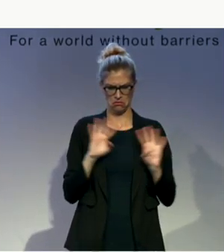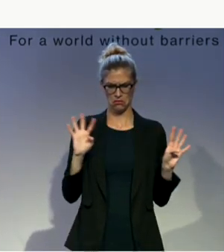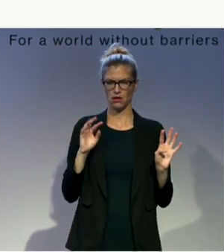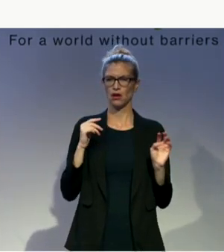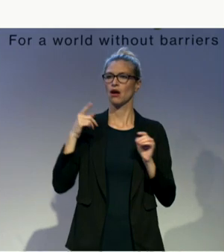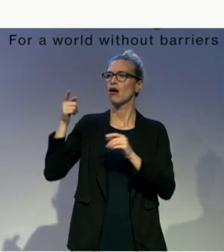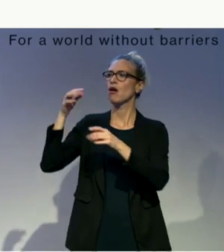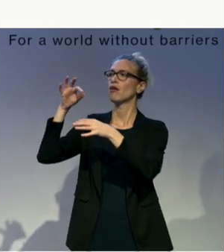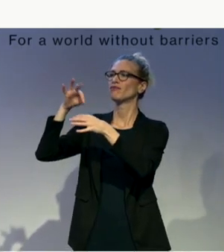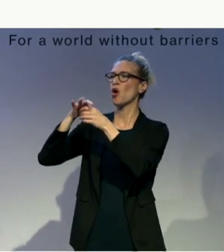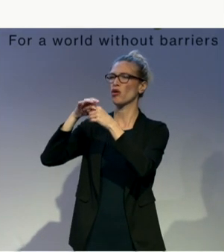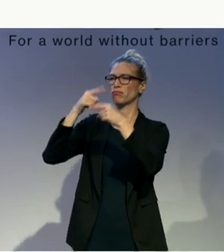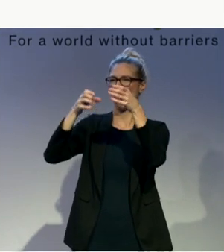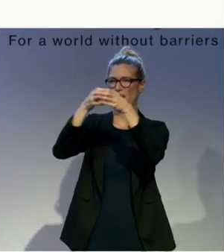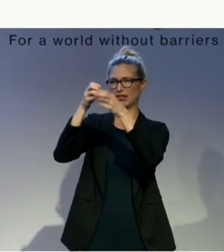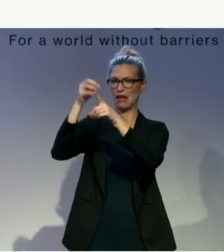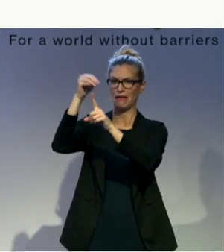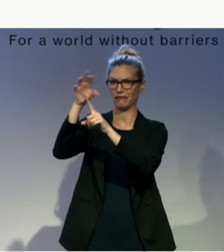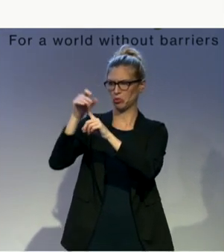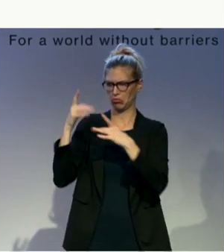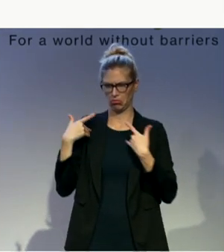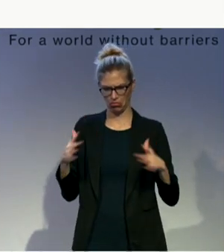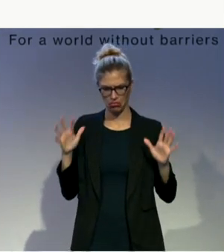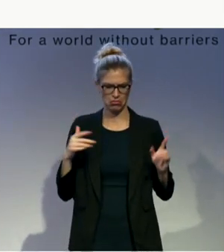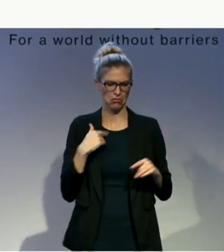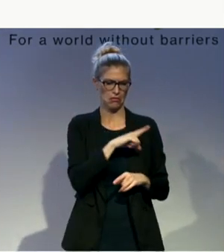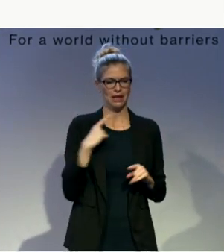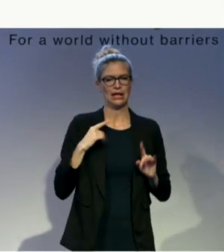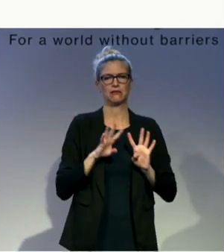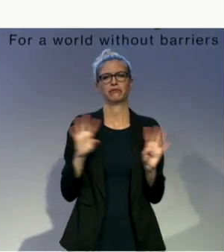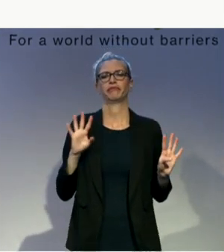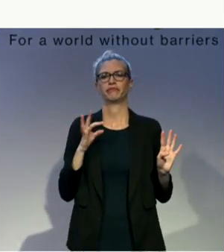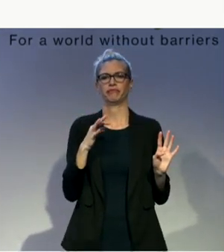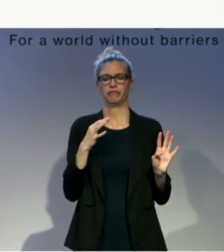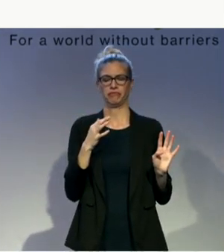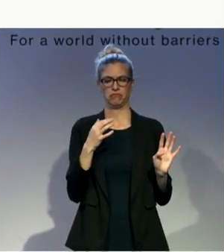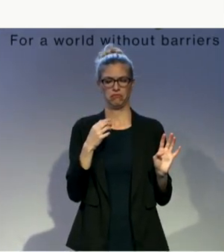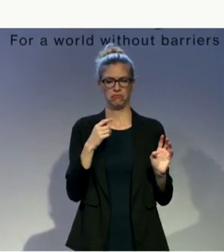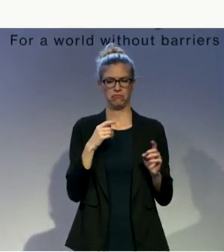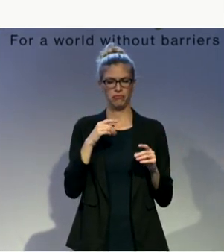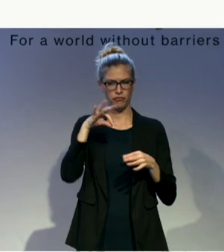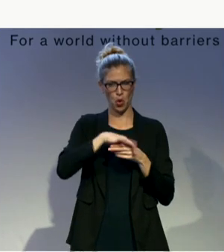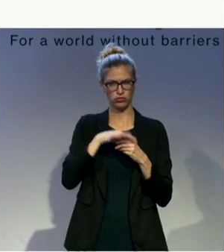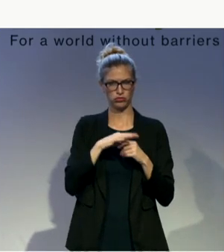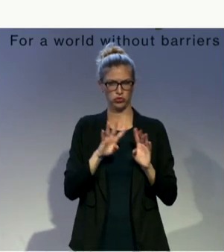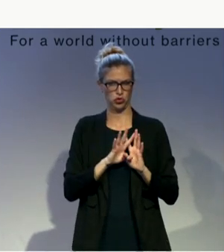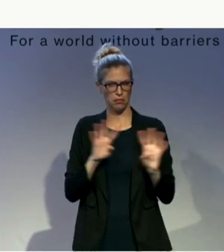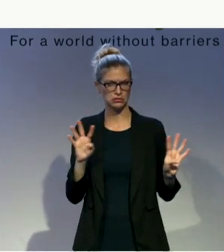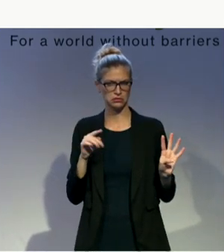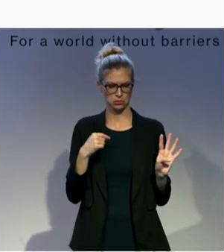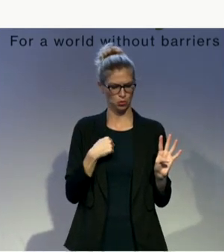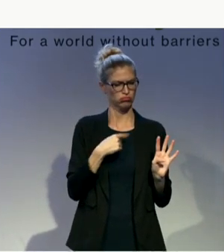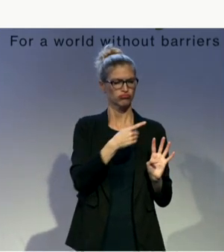of political parties and asked them to make a commitment ahead of the election that they would produce an easy-read